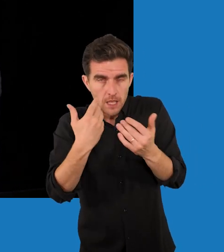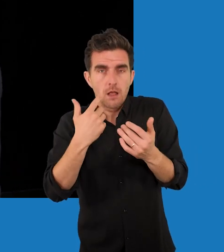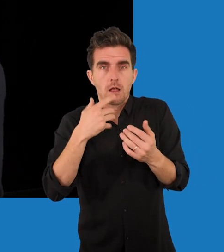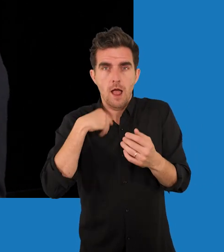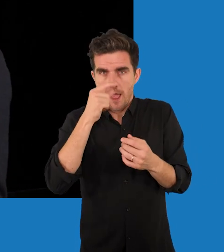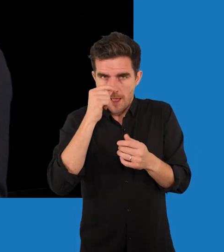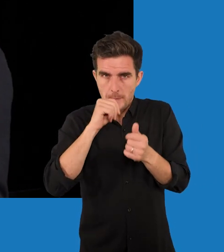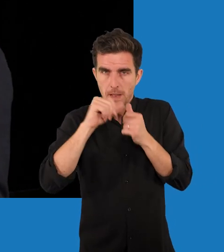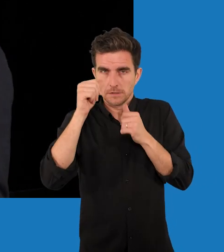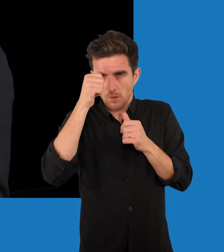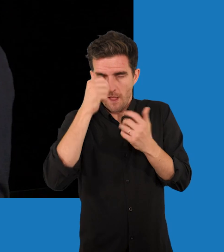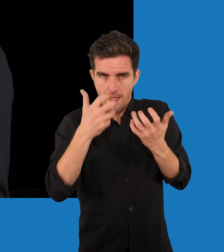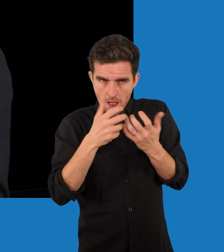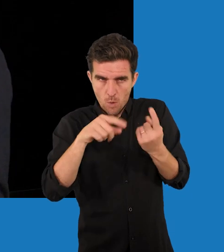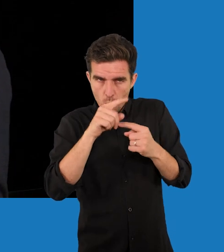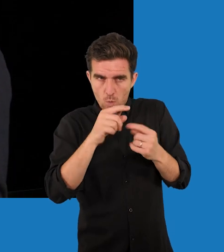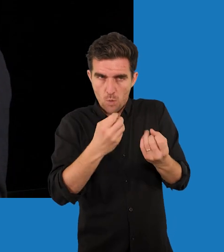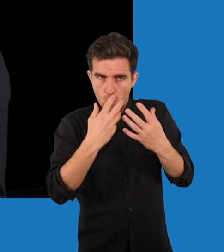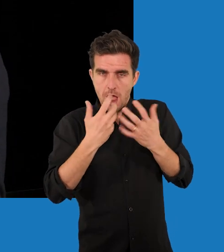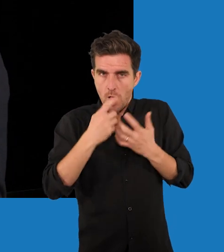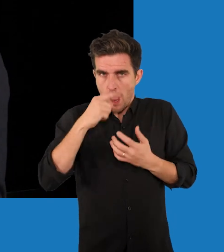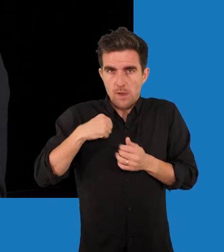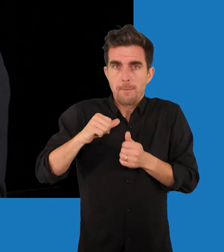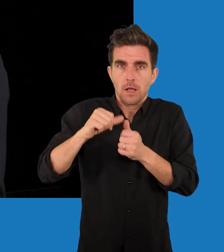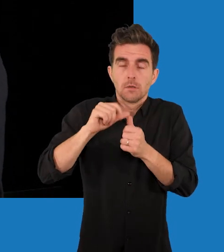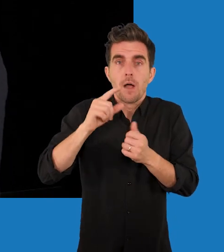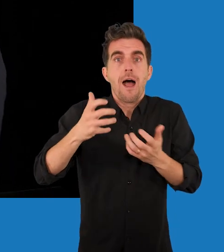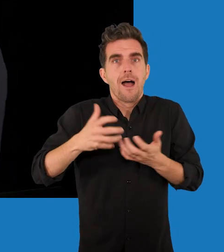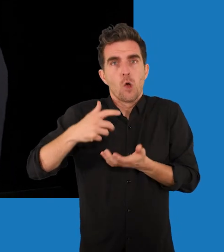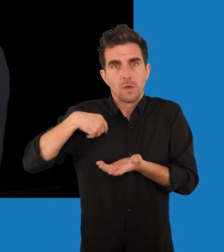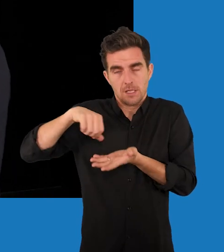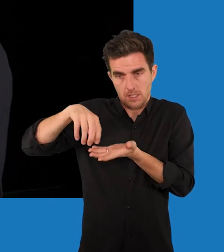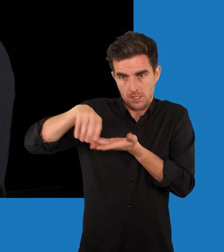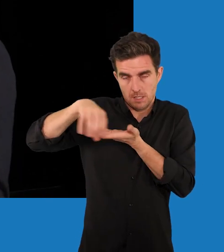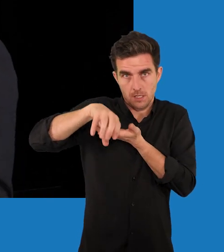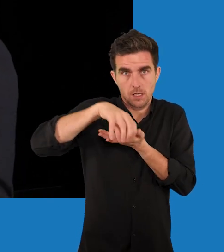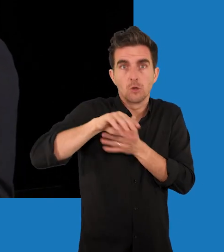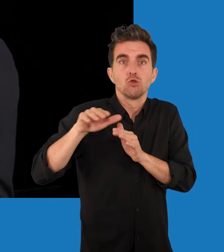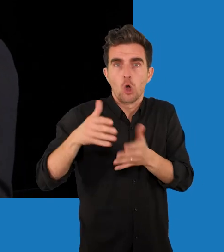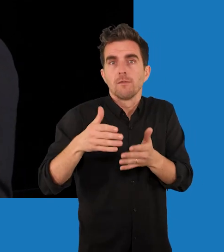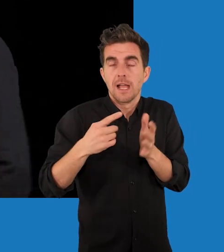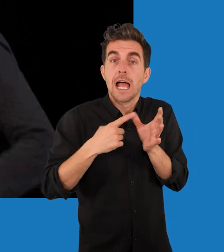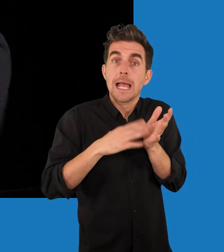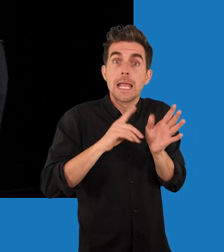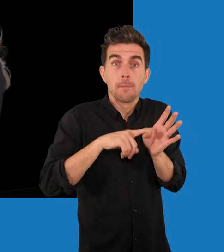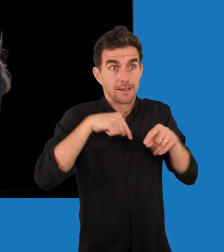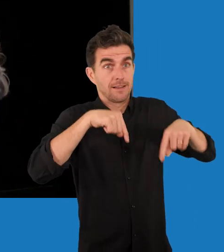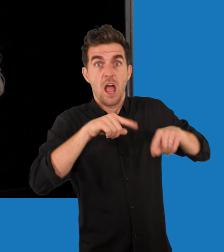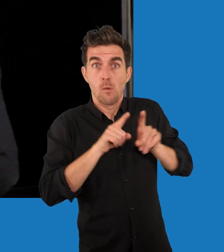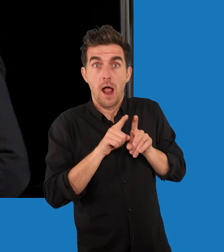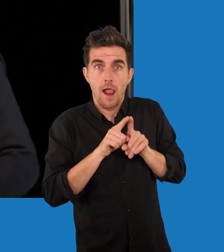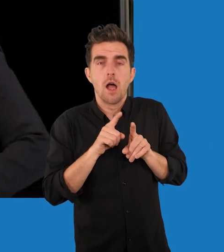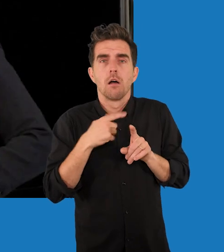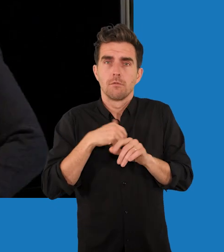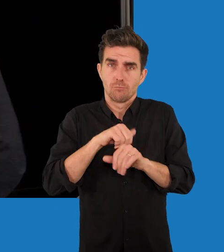communities talking to the people they know best so that we can do much better. But it's also the way we commission services, and Amy is in the